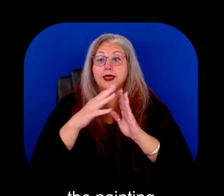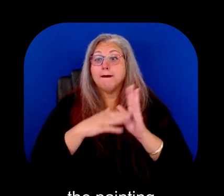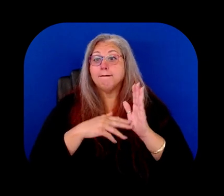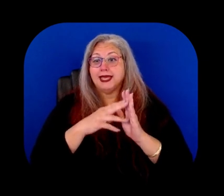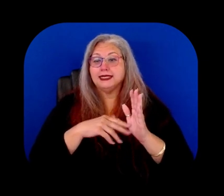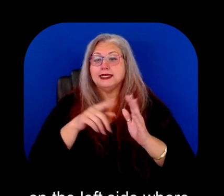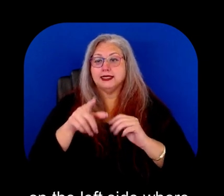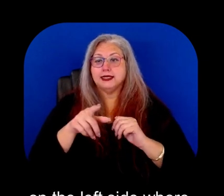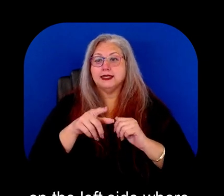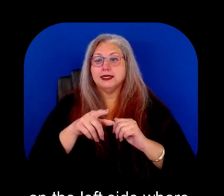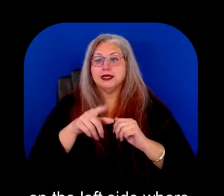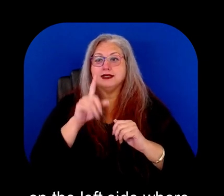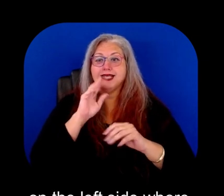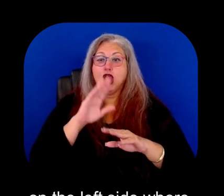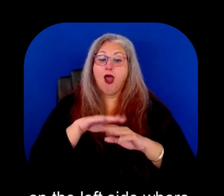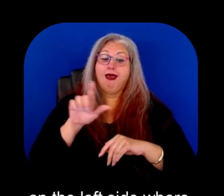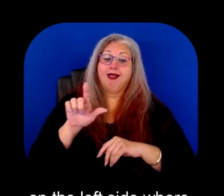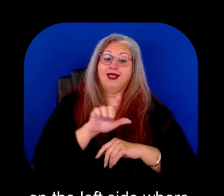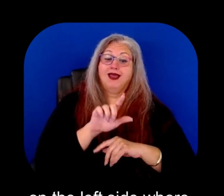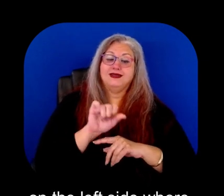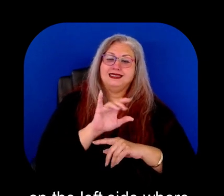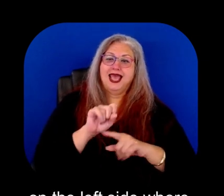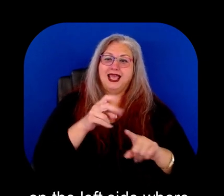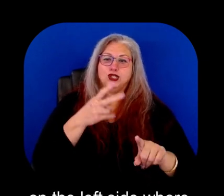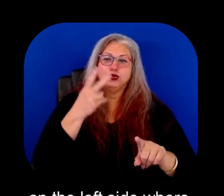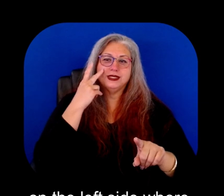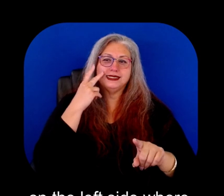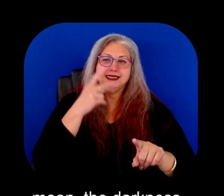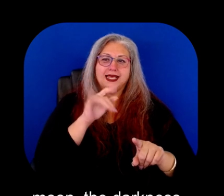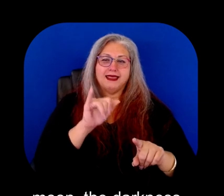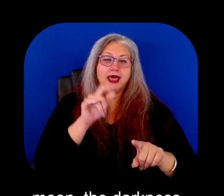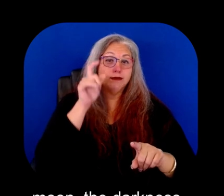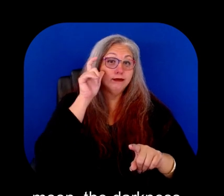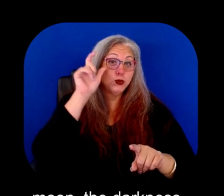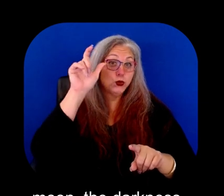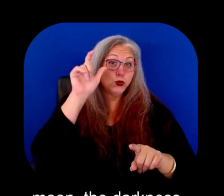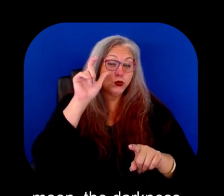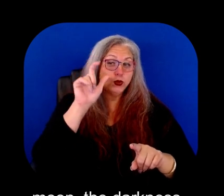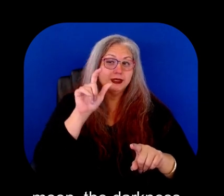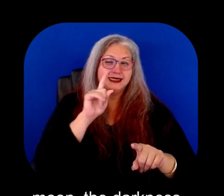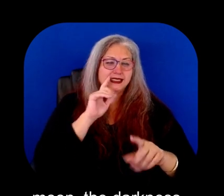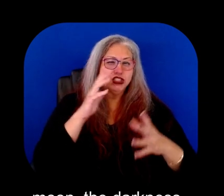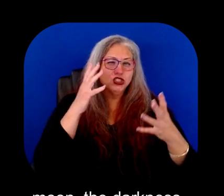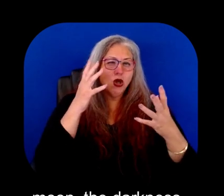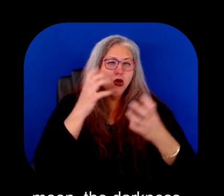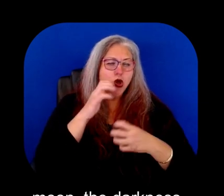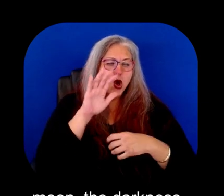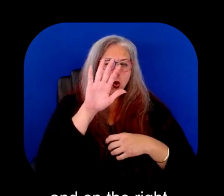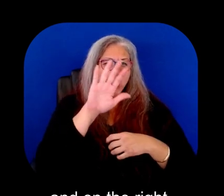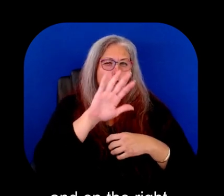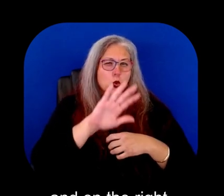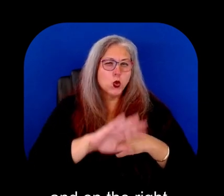painting on the left side where you see the crescent moon, the darkness, there's darkness